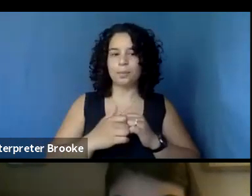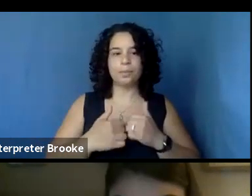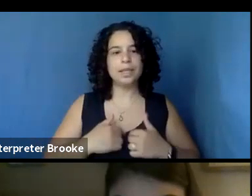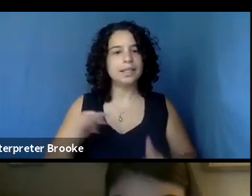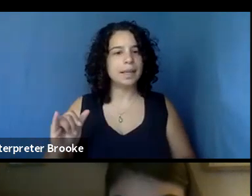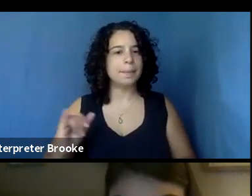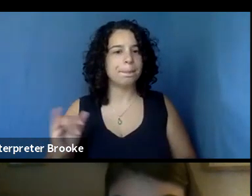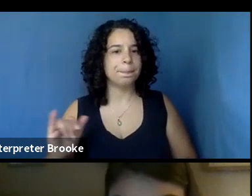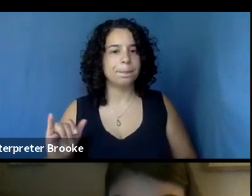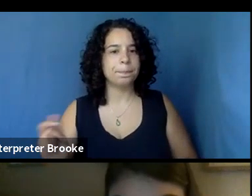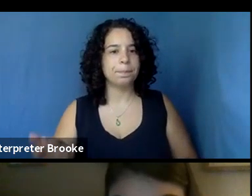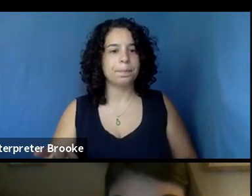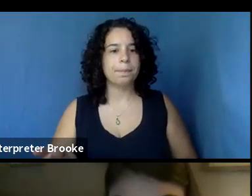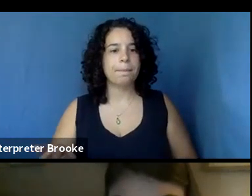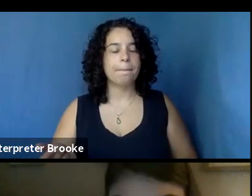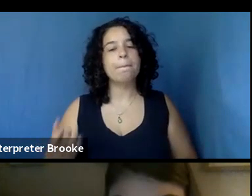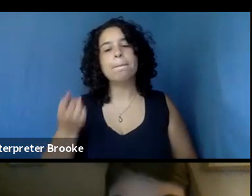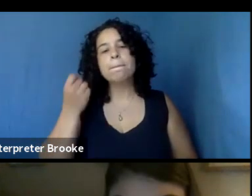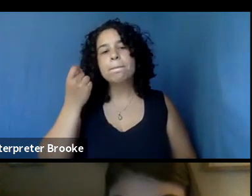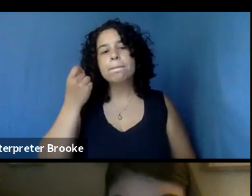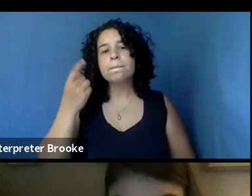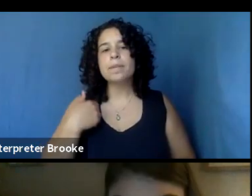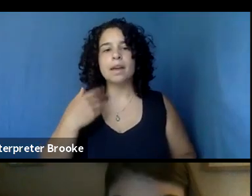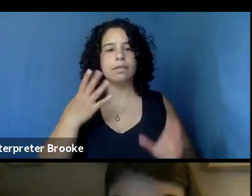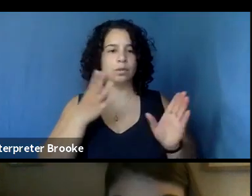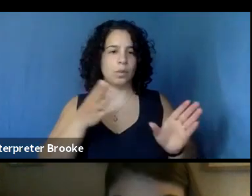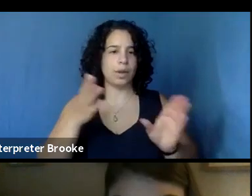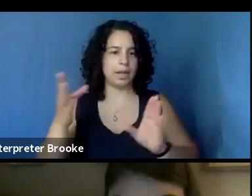who there are ways to